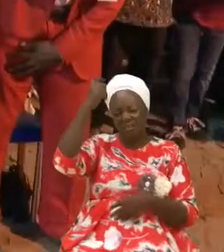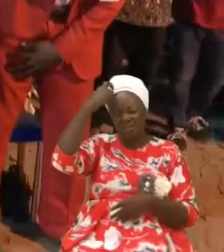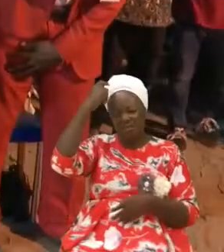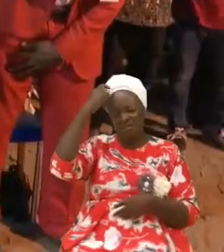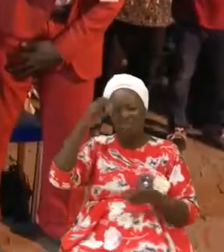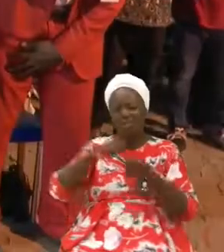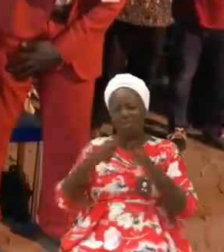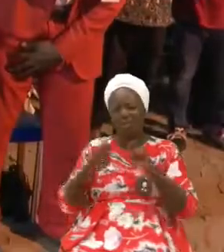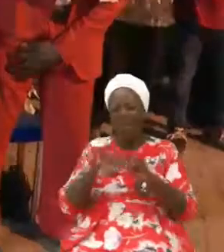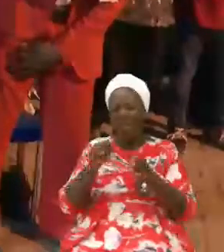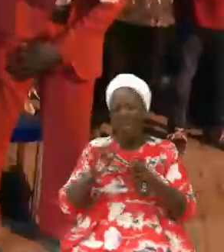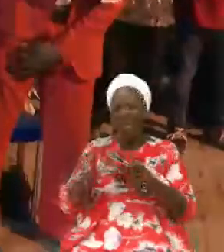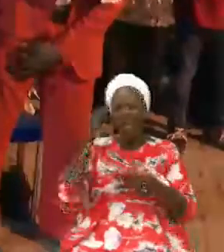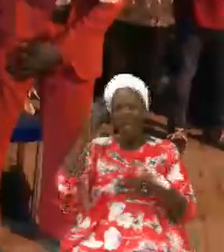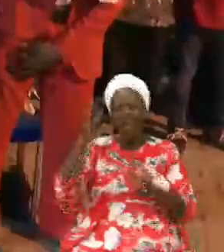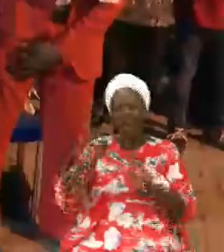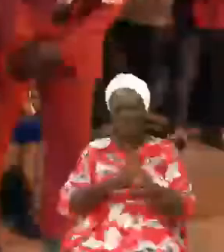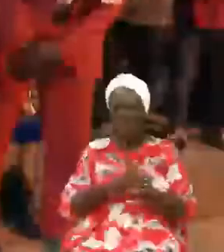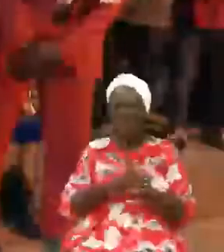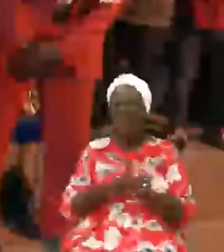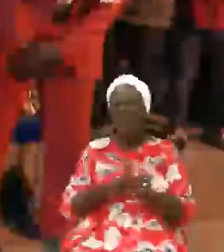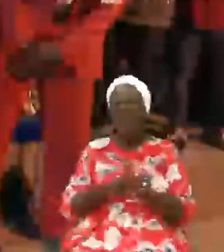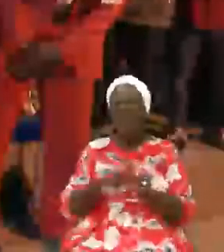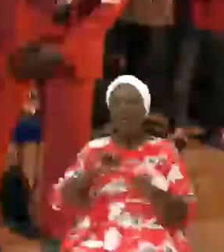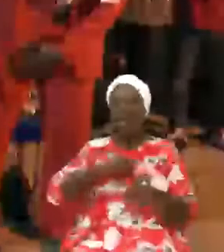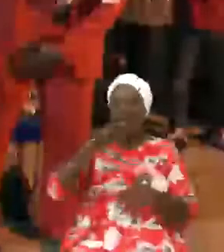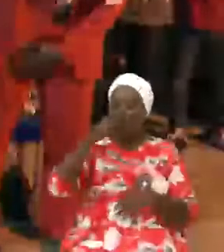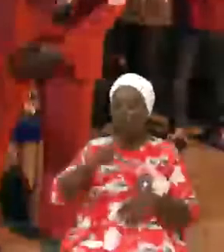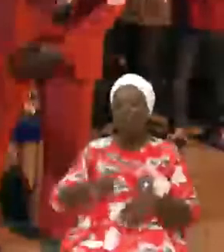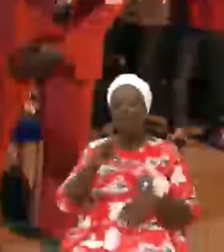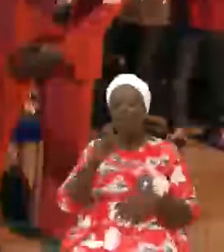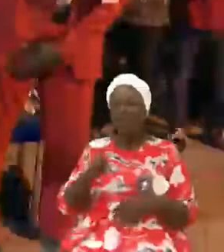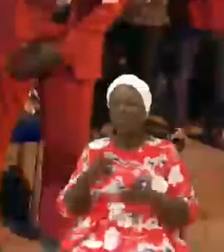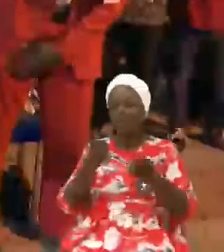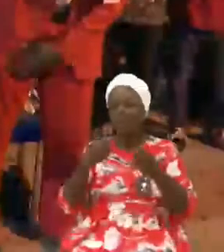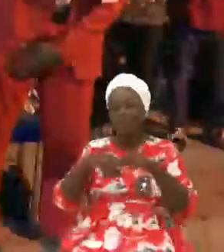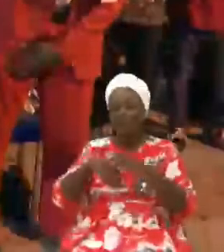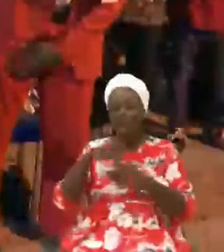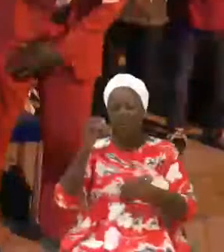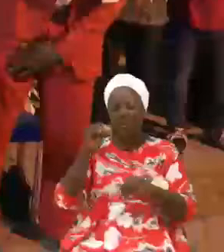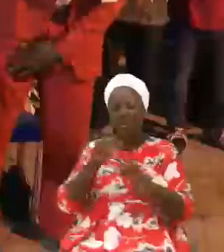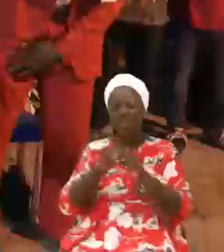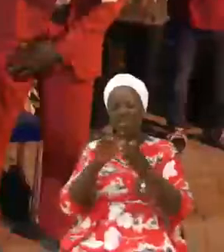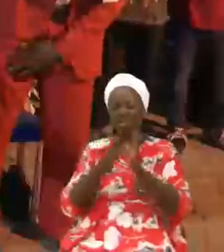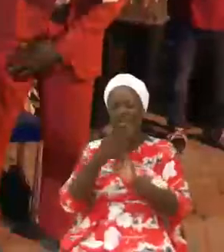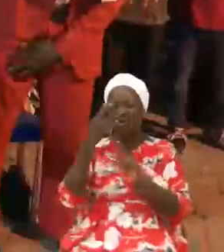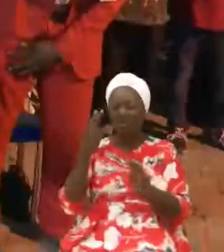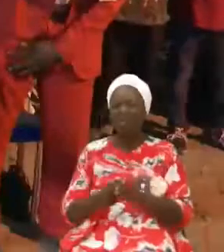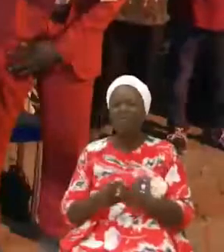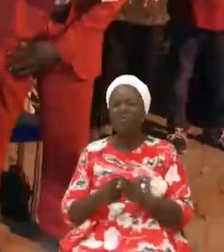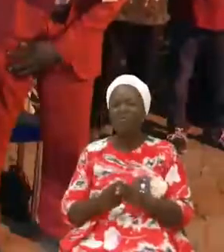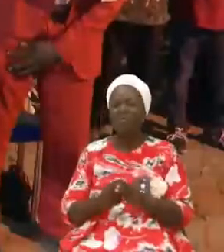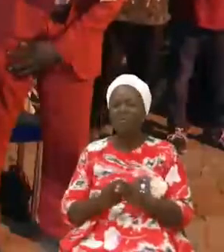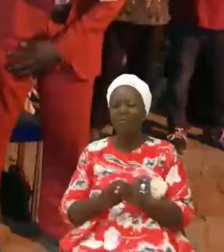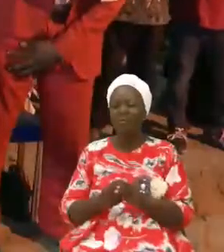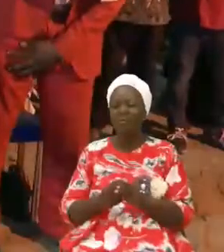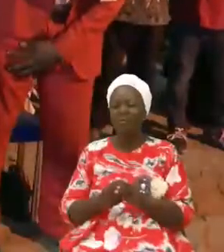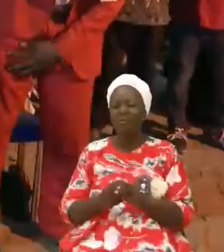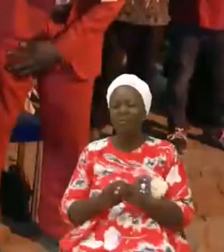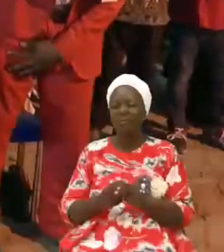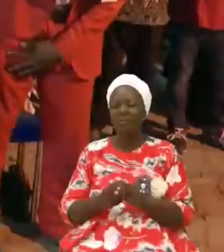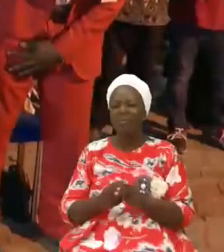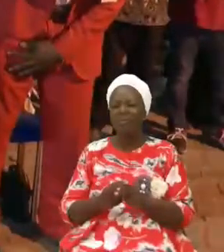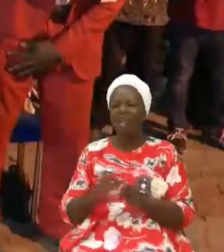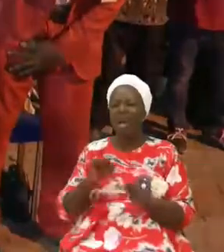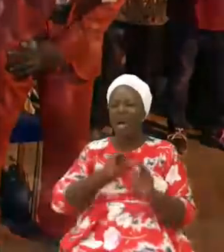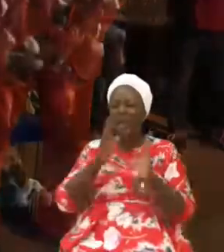name. That mental problem, that insanity, that madness, I command you, come out